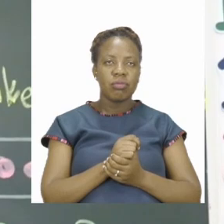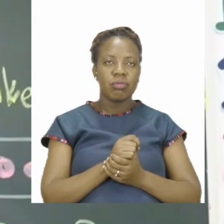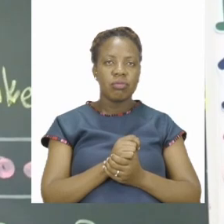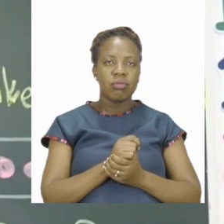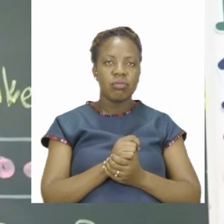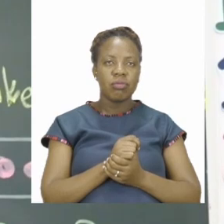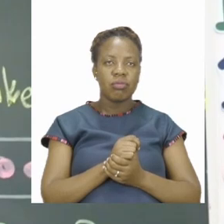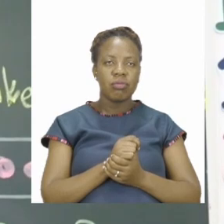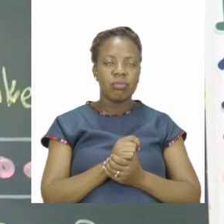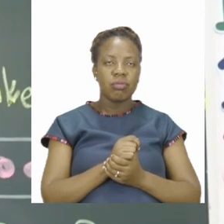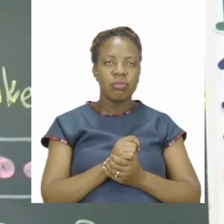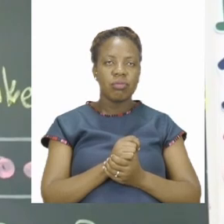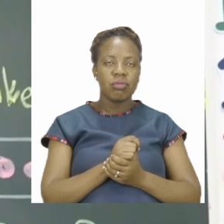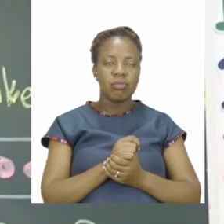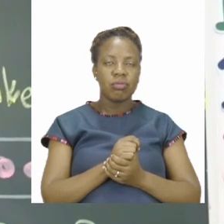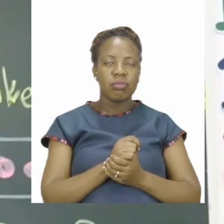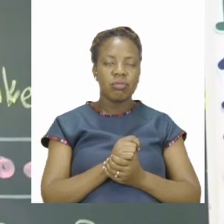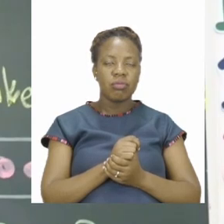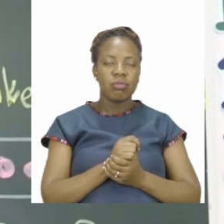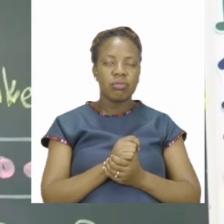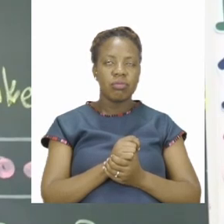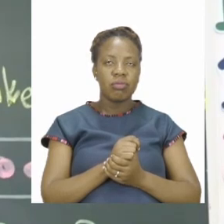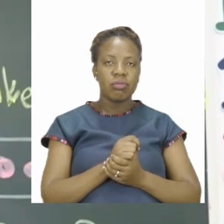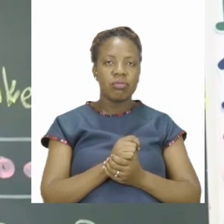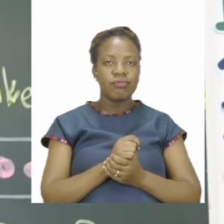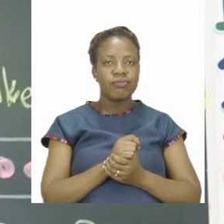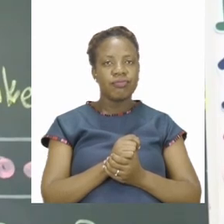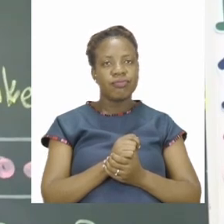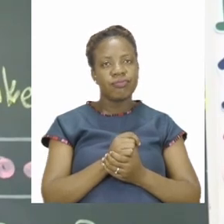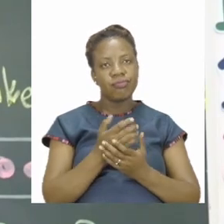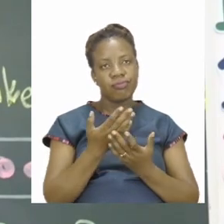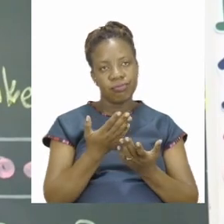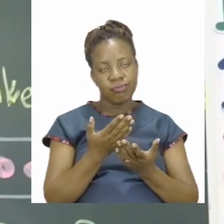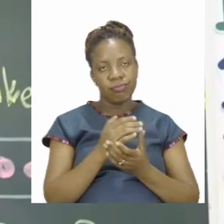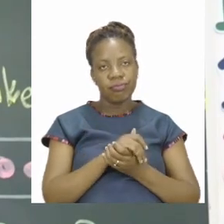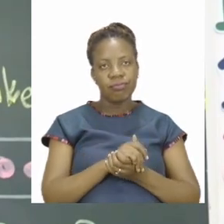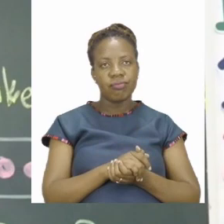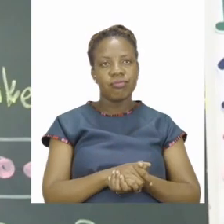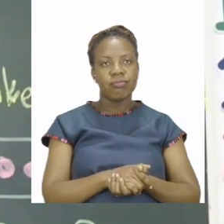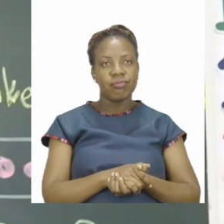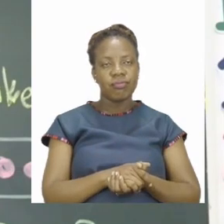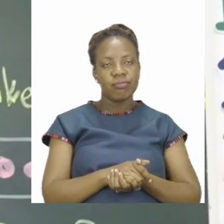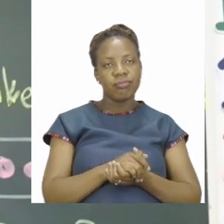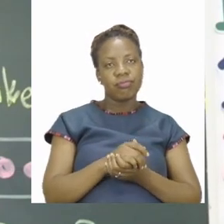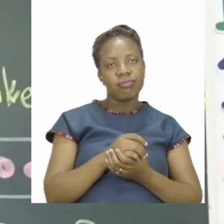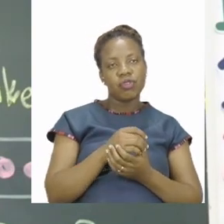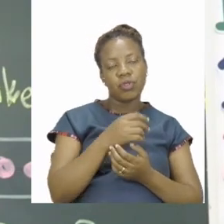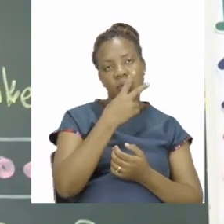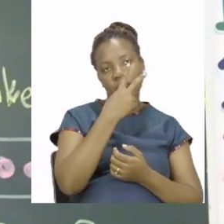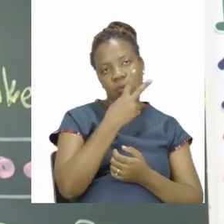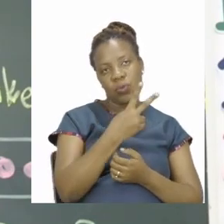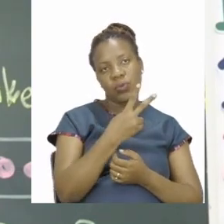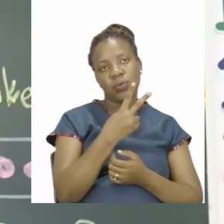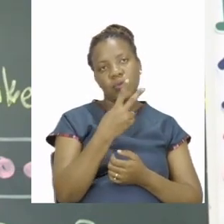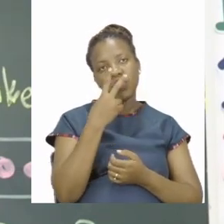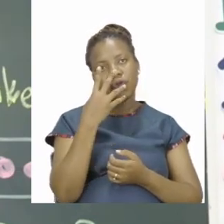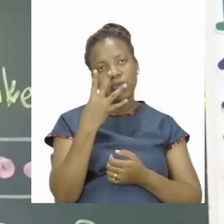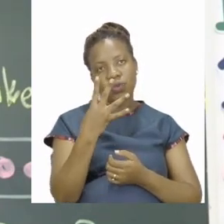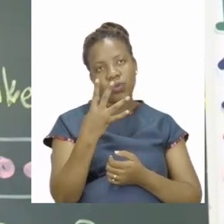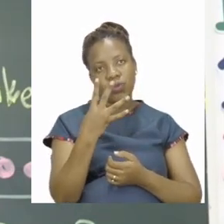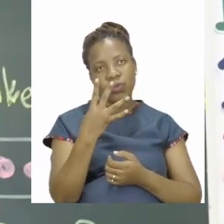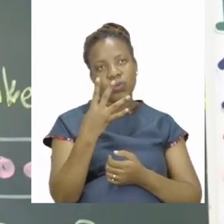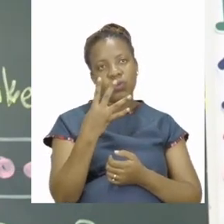answer. So we'll start by saying 24 because that's where we began. And then we